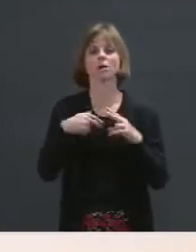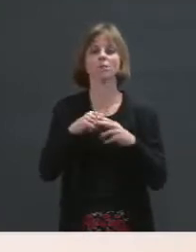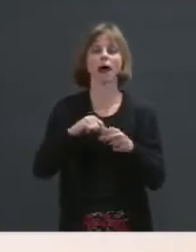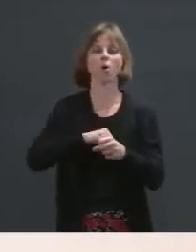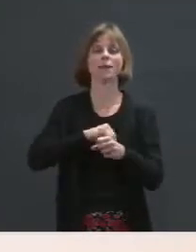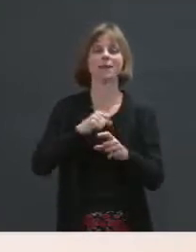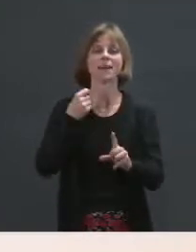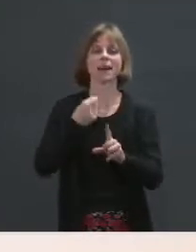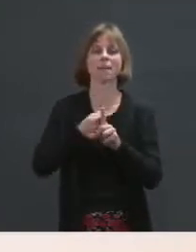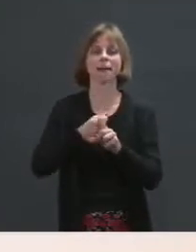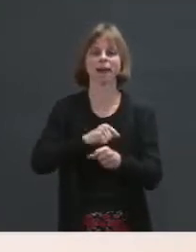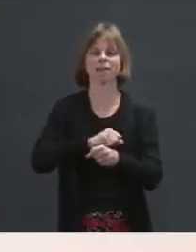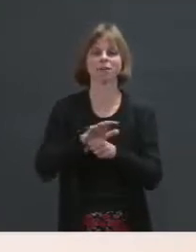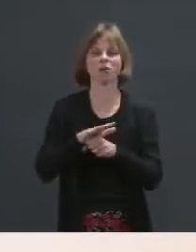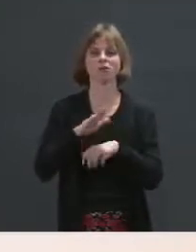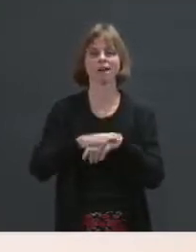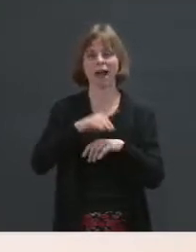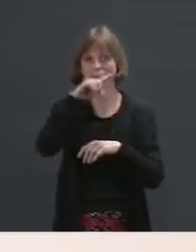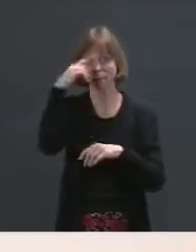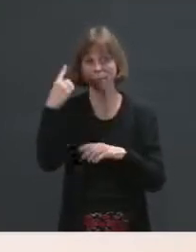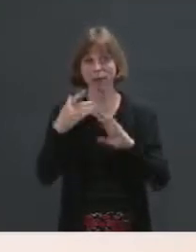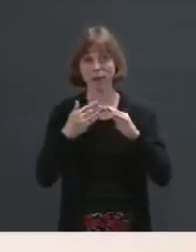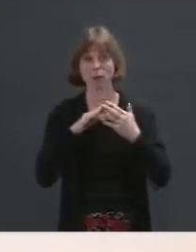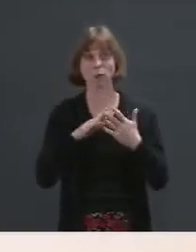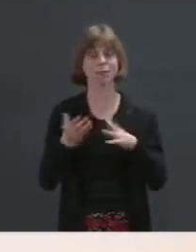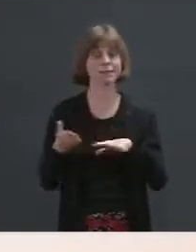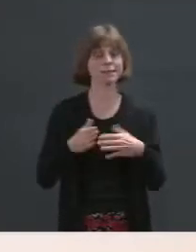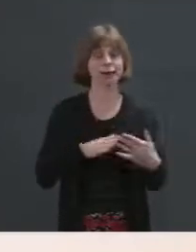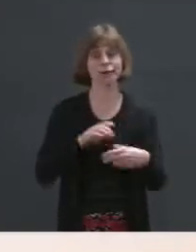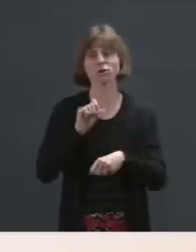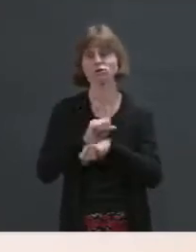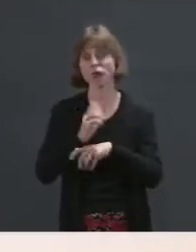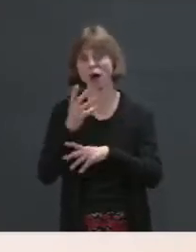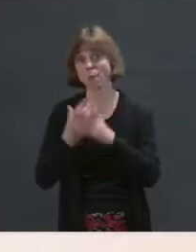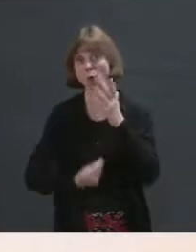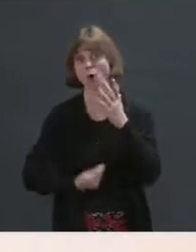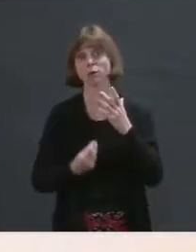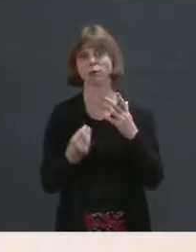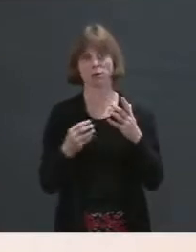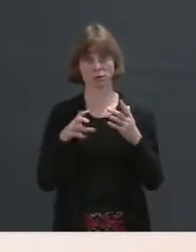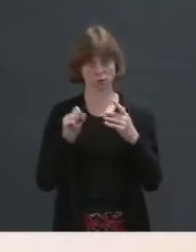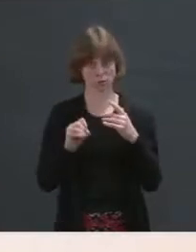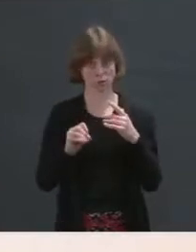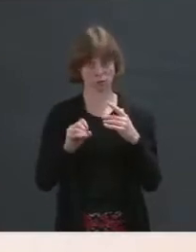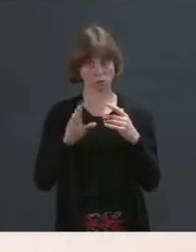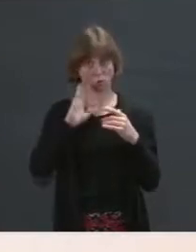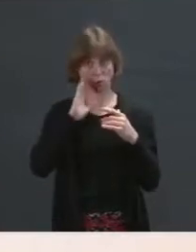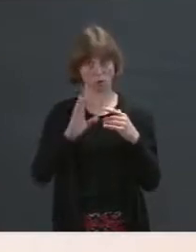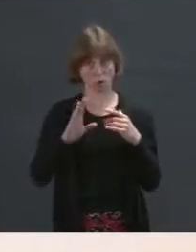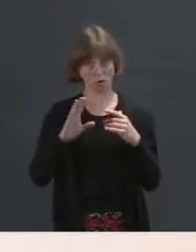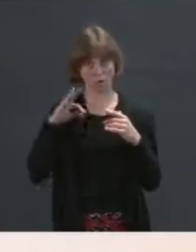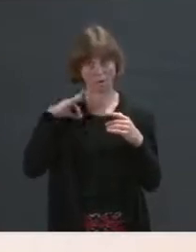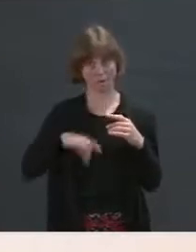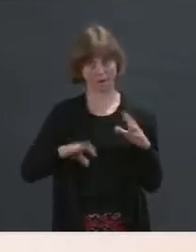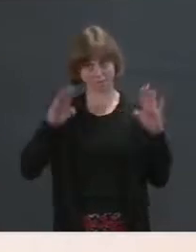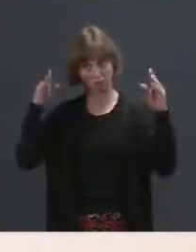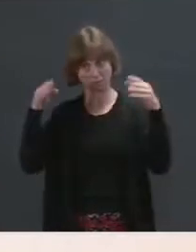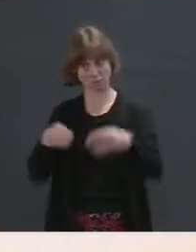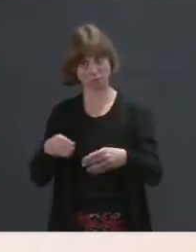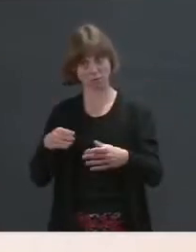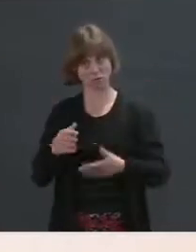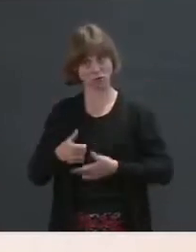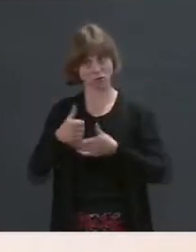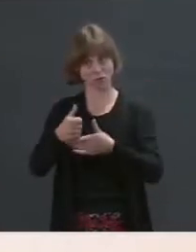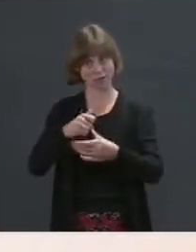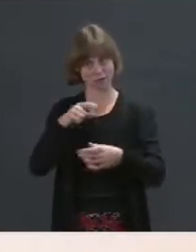community, whether it's in deaths and the job losses. Yeah. Is the administration considering some type of targeted relief for Black communities